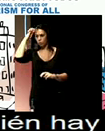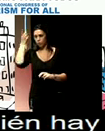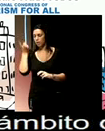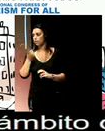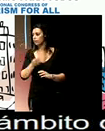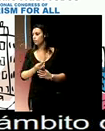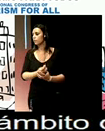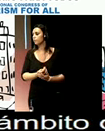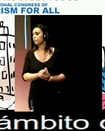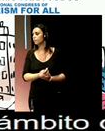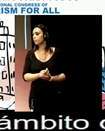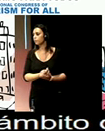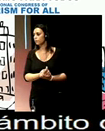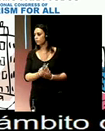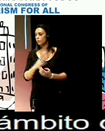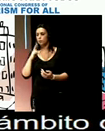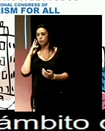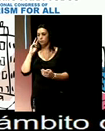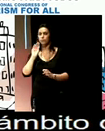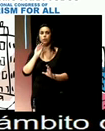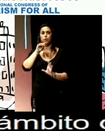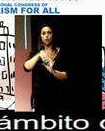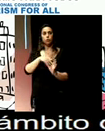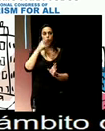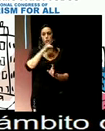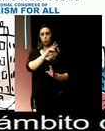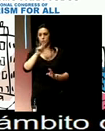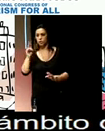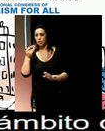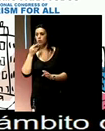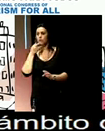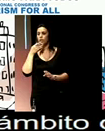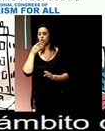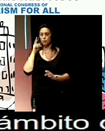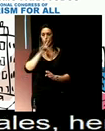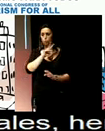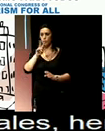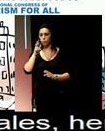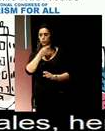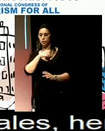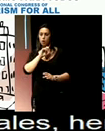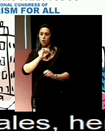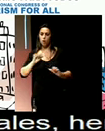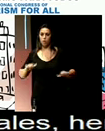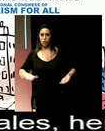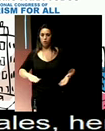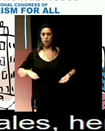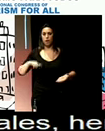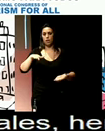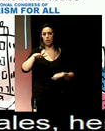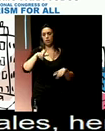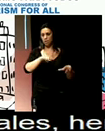Well-established museums like National Tile Museum, to recently created like Batalha